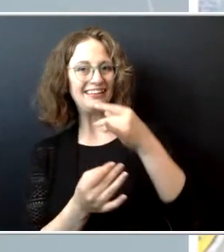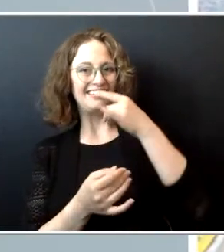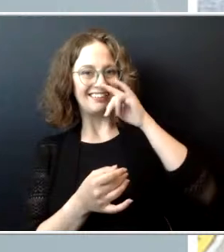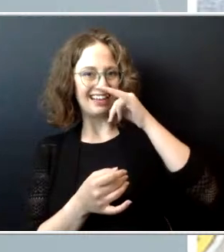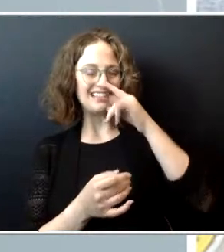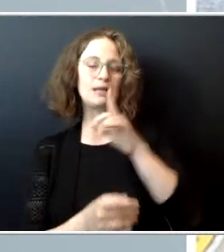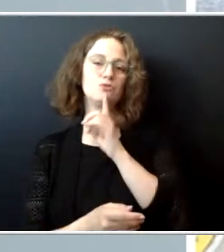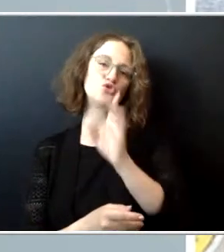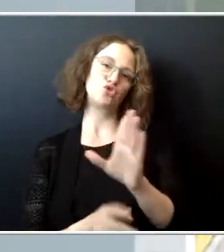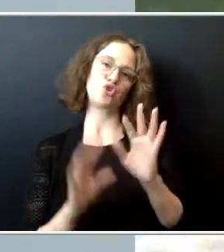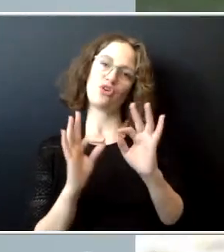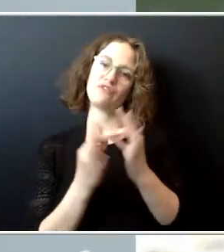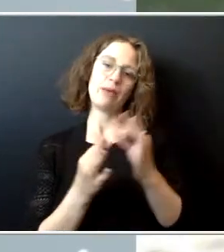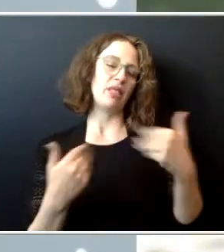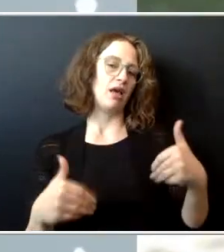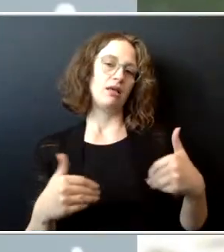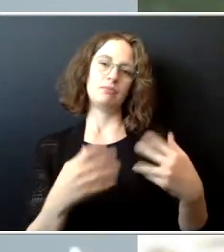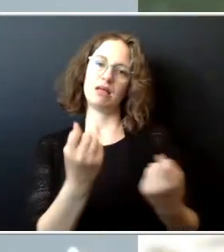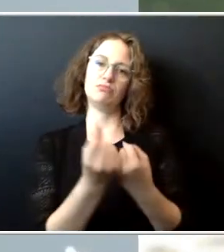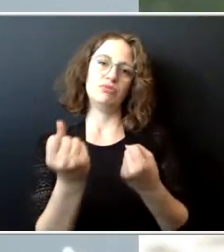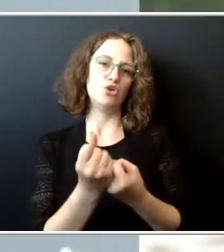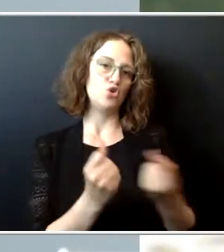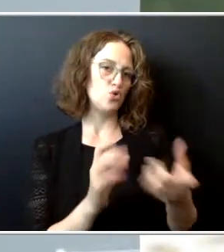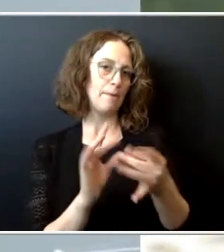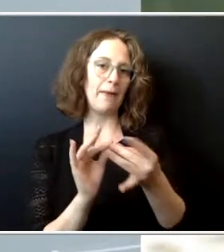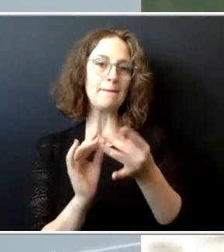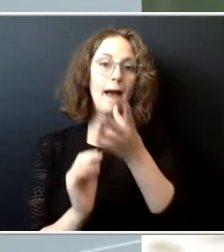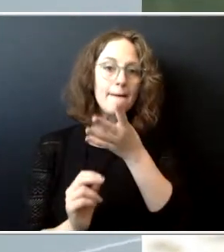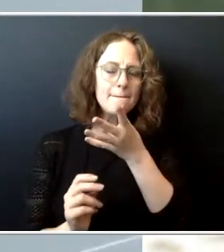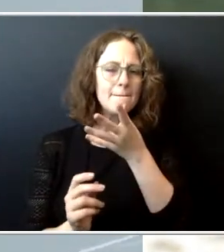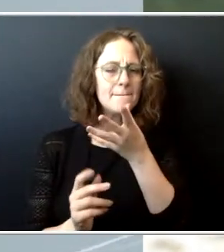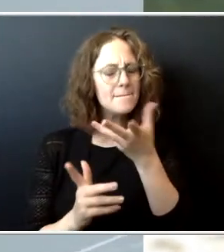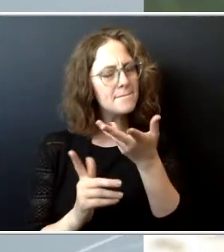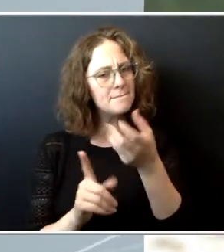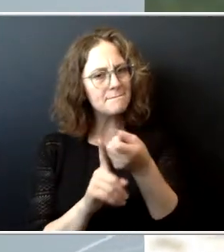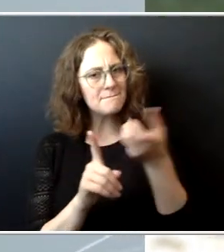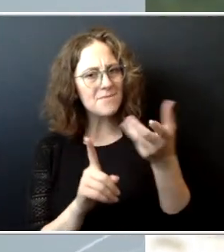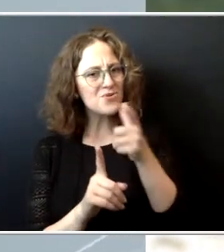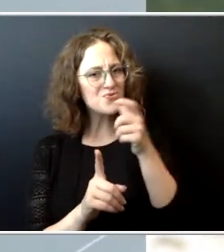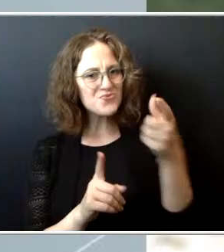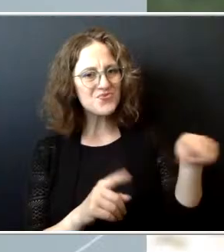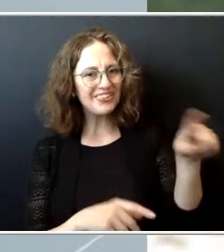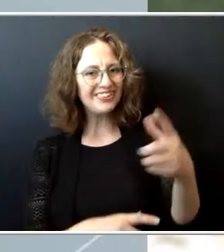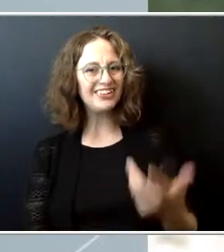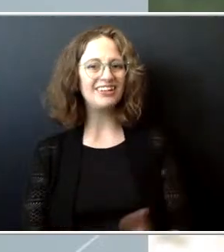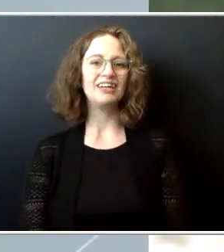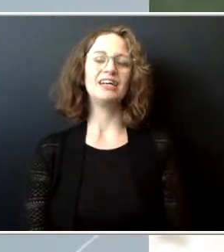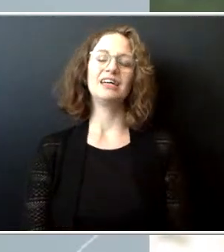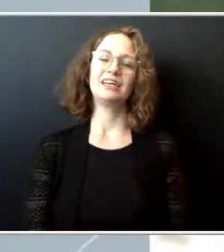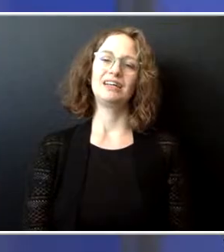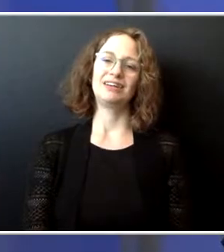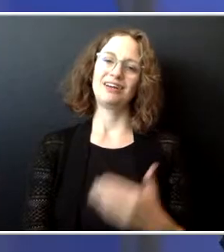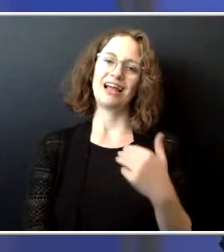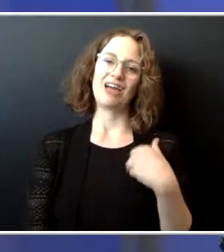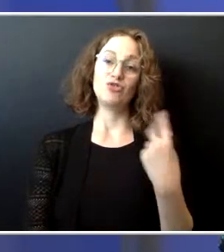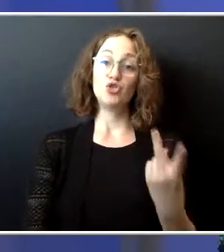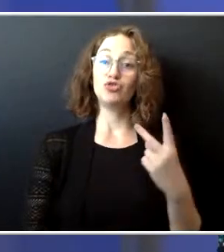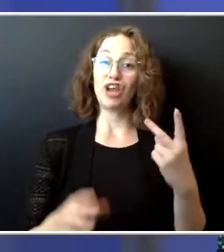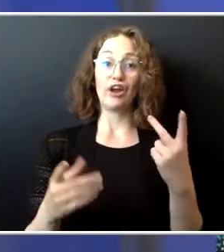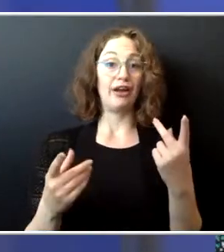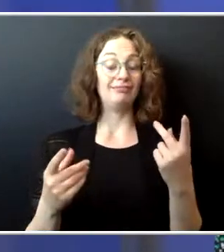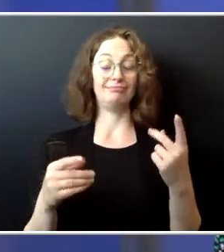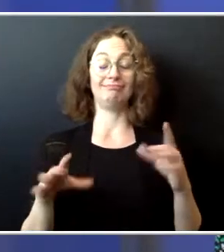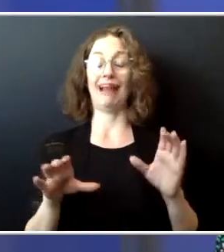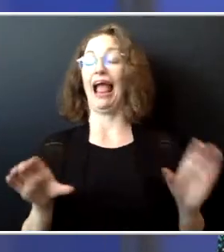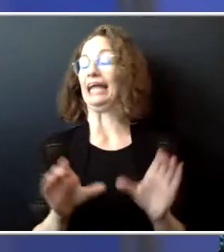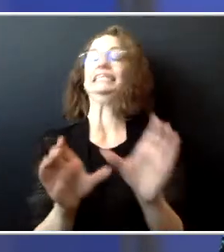big support. You mentioned your mom, and tell us a little bit about everybody. Well, I have 2 very active kids. They are in